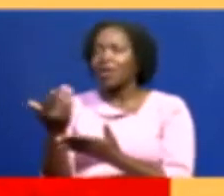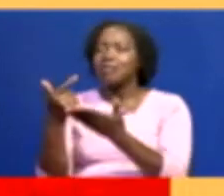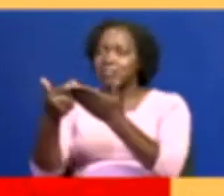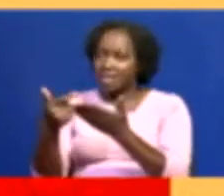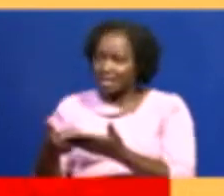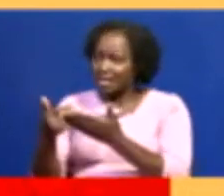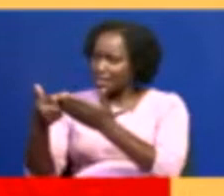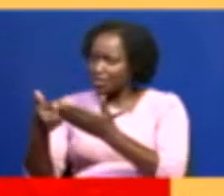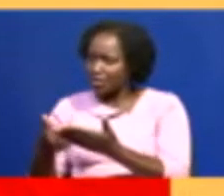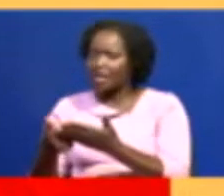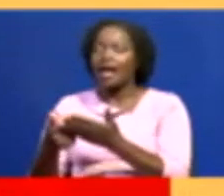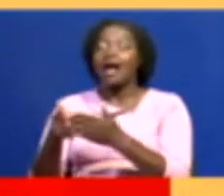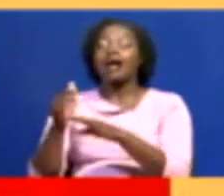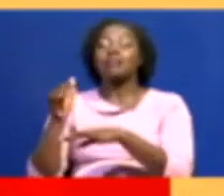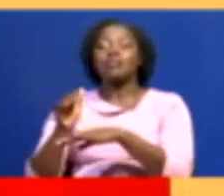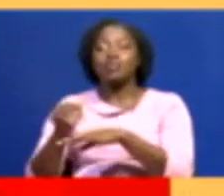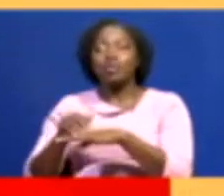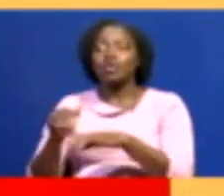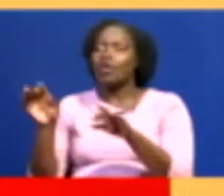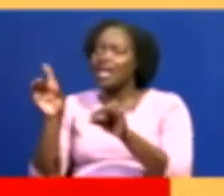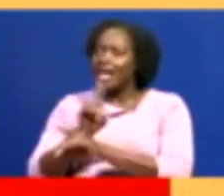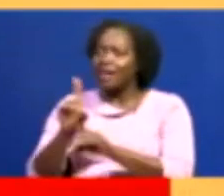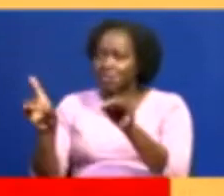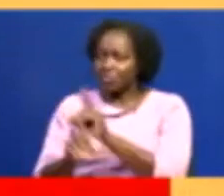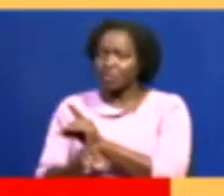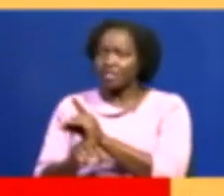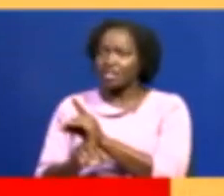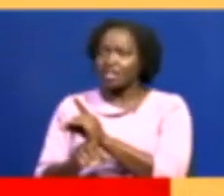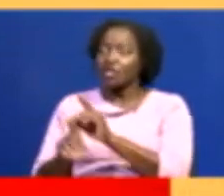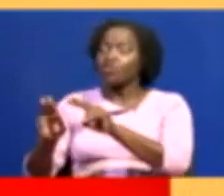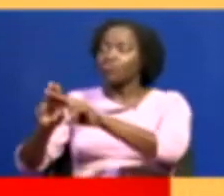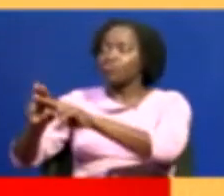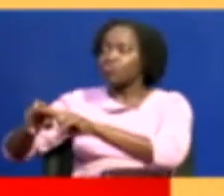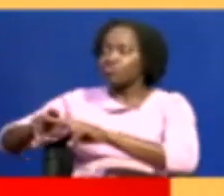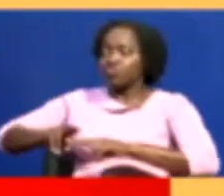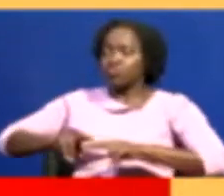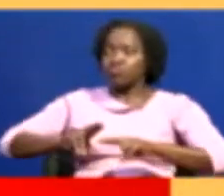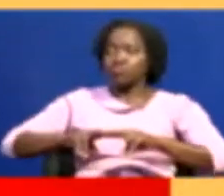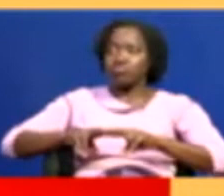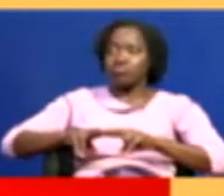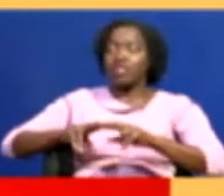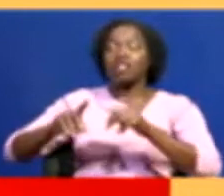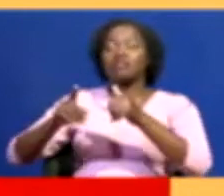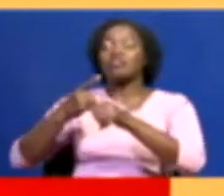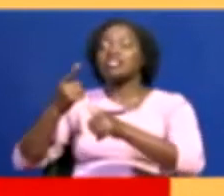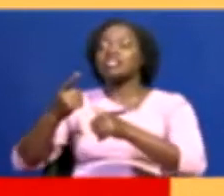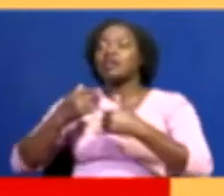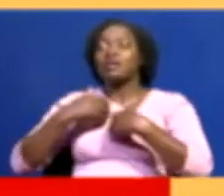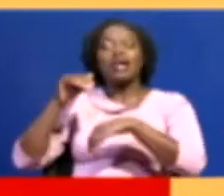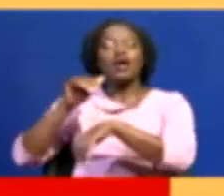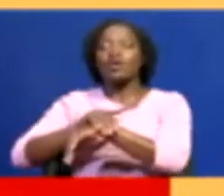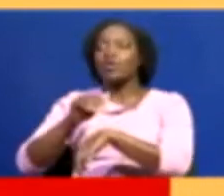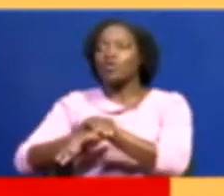why I have been calling upon everybody to sit down. Uh-huh. First of all, we had a very